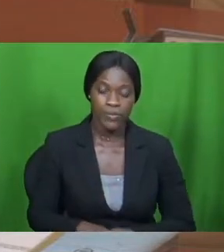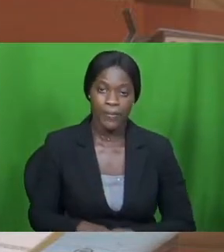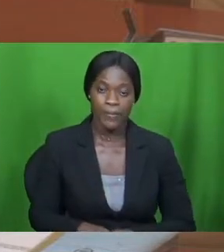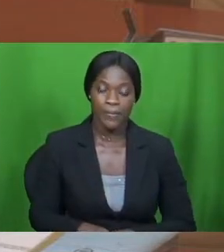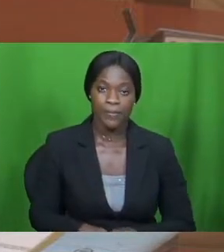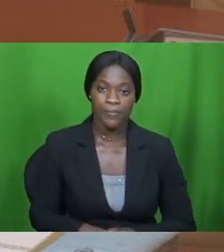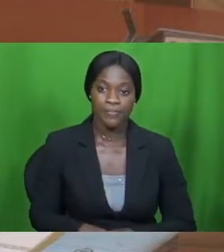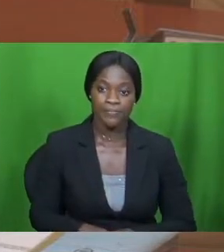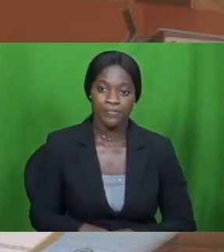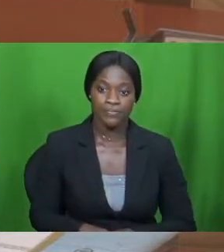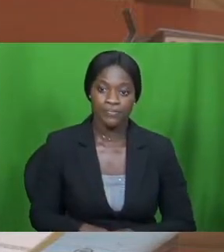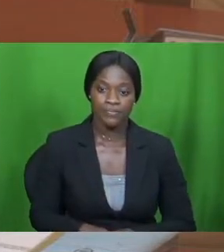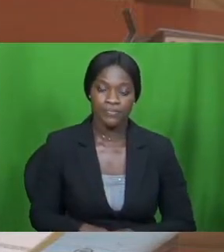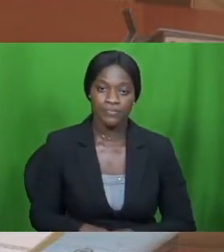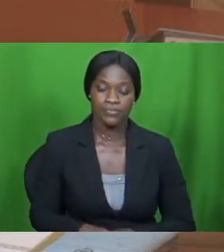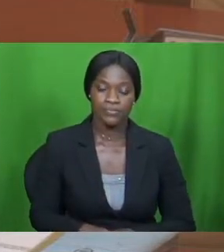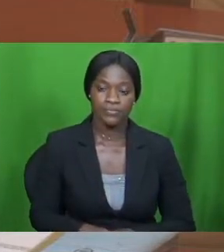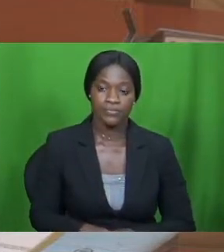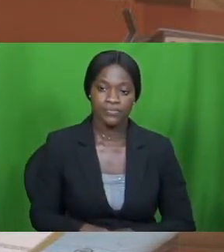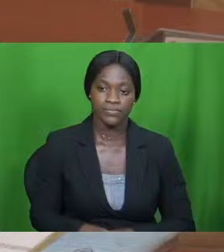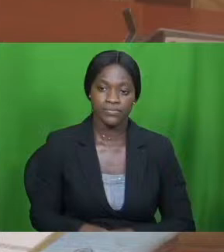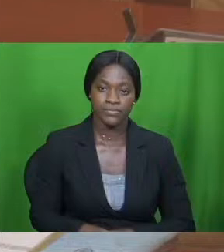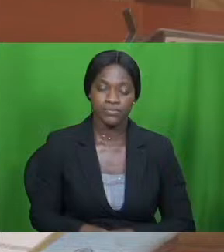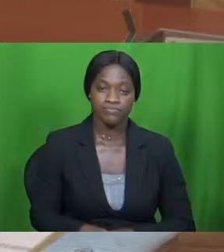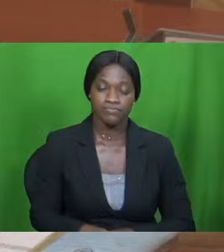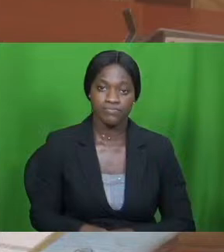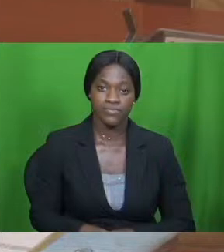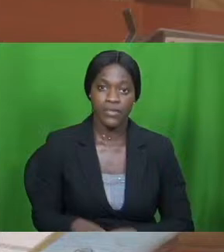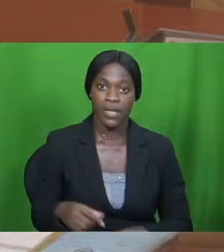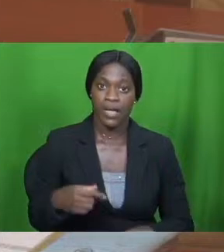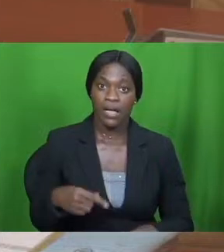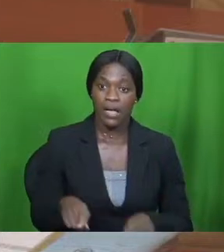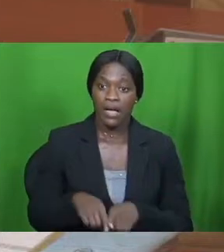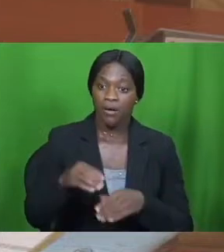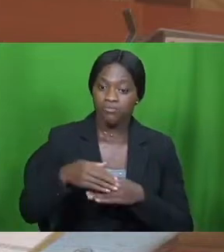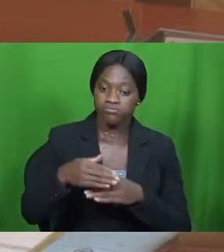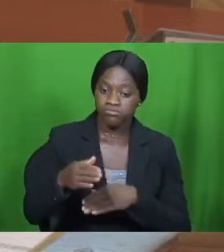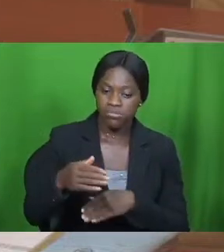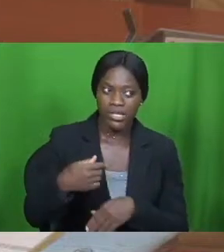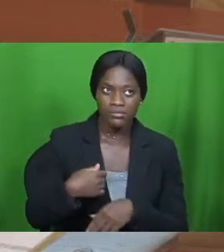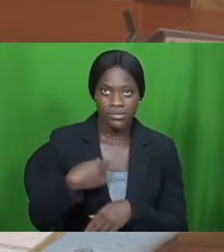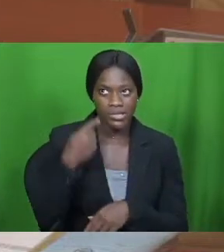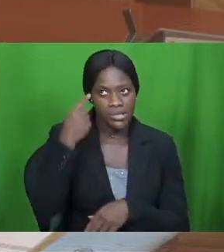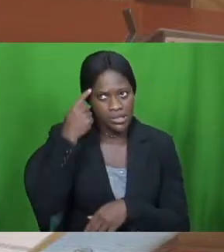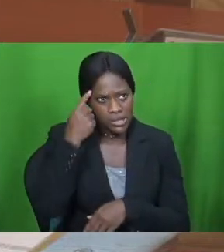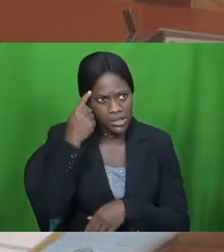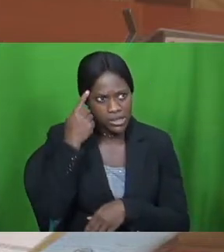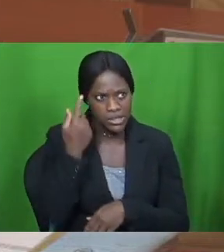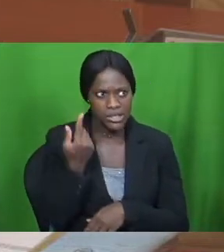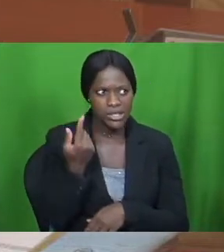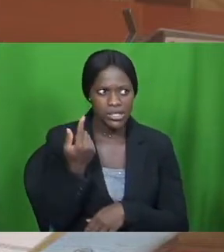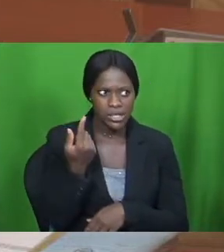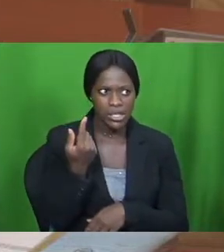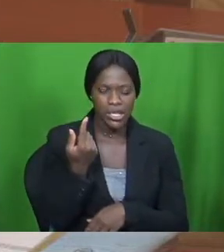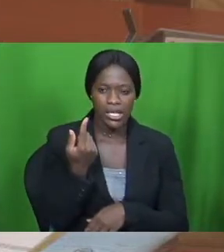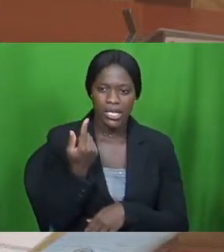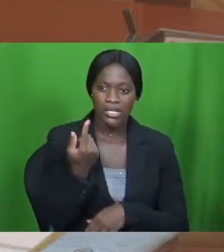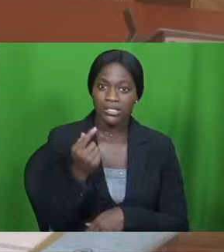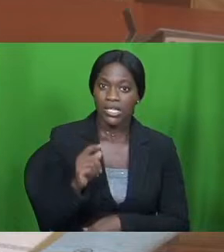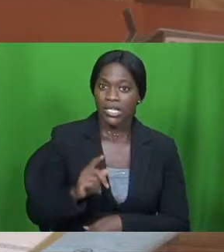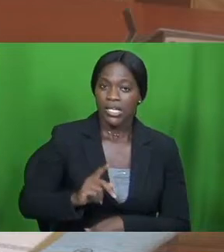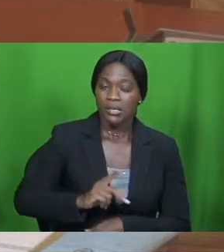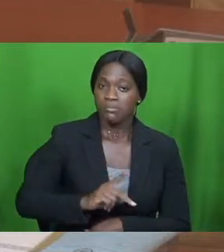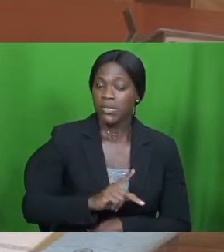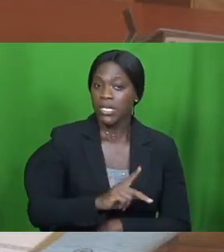supervised. I'm very happy to know this. But going forward, Speaker, I tend to wonder what, as Parliament as an